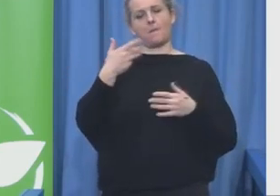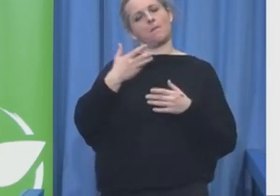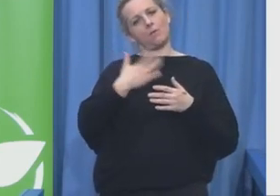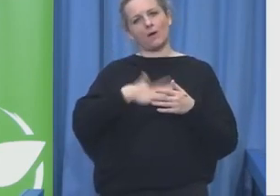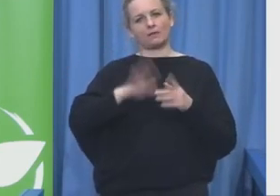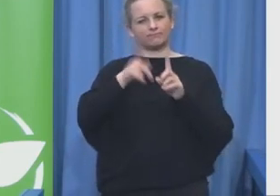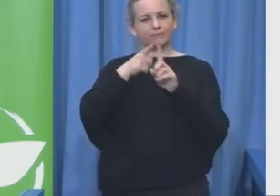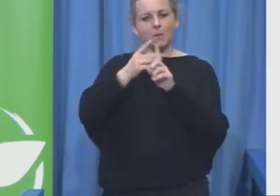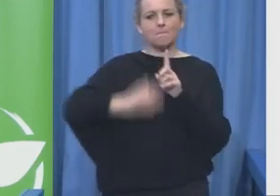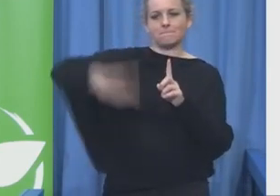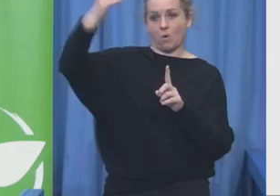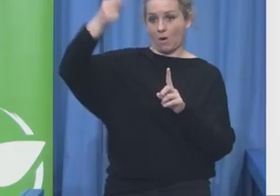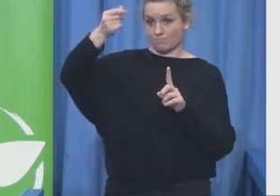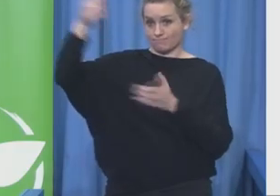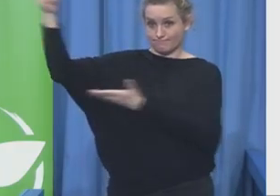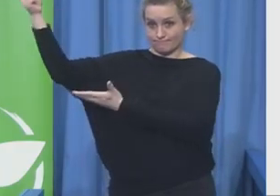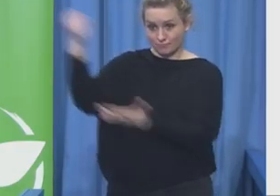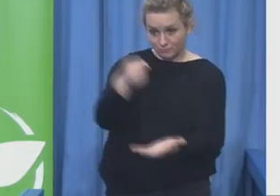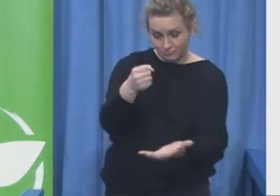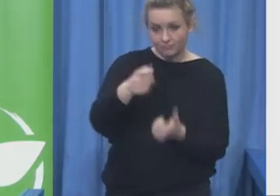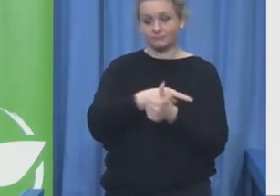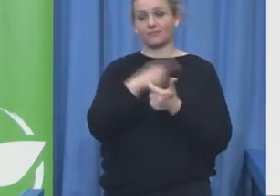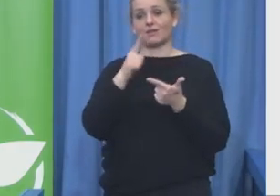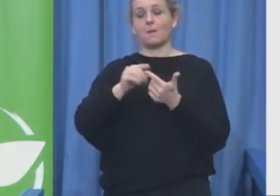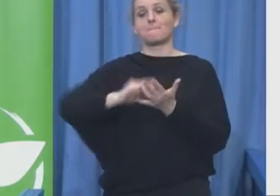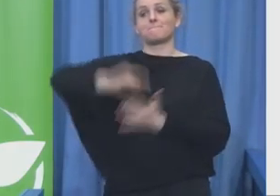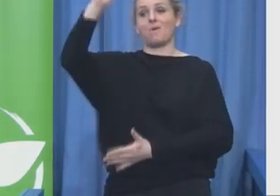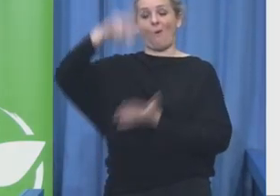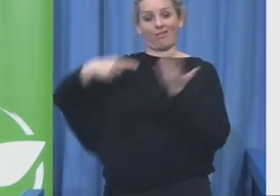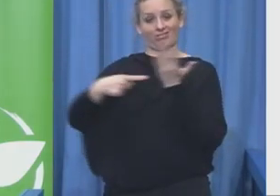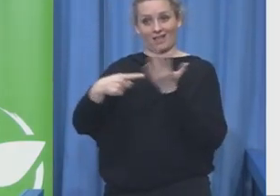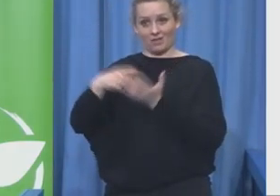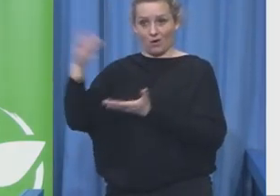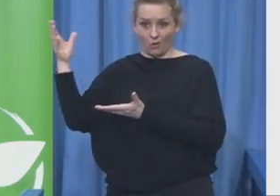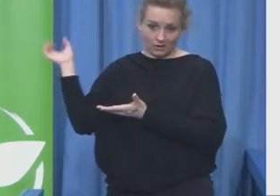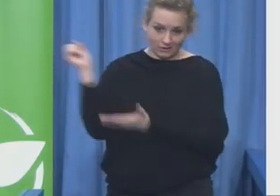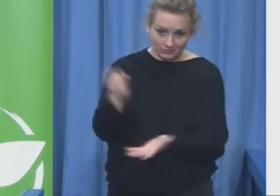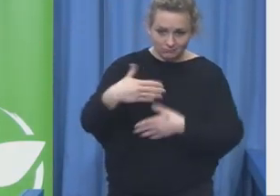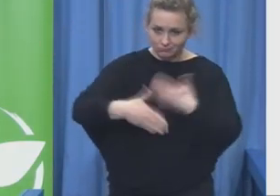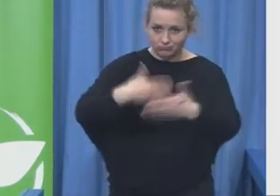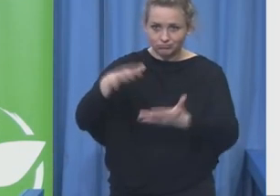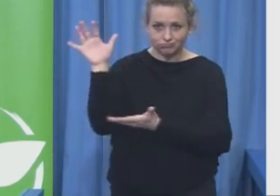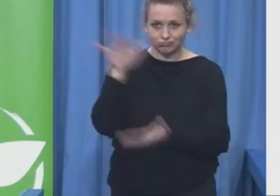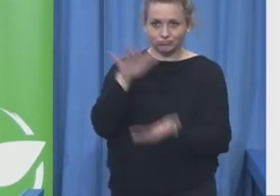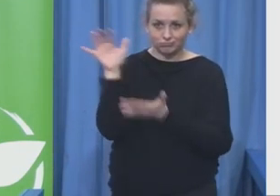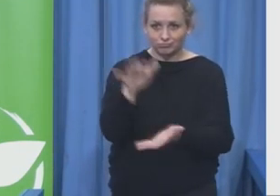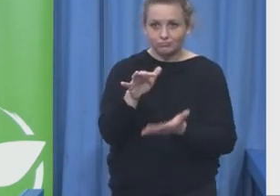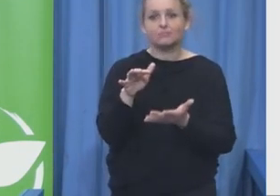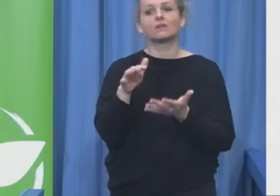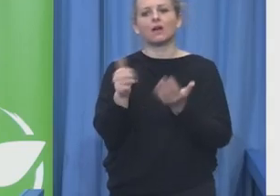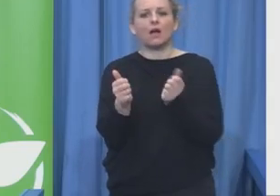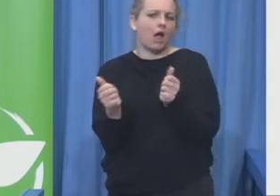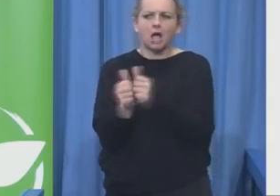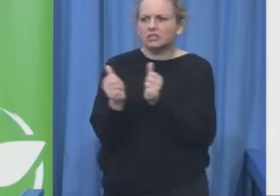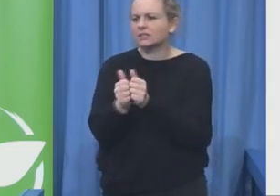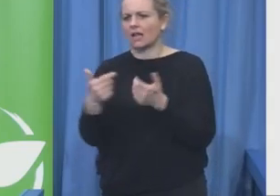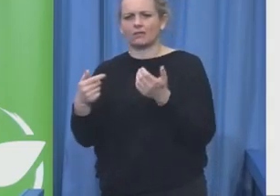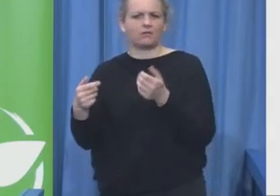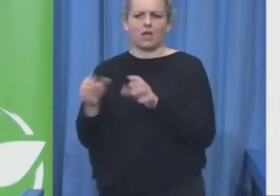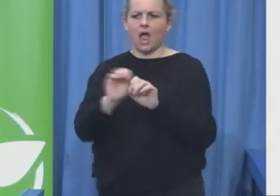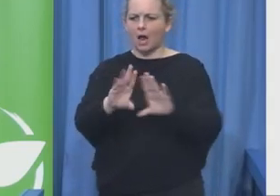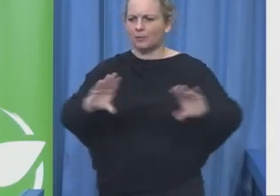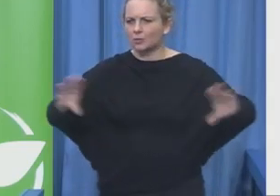for the realization of SDG 8. I think I see in the future better implementation of